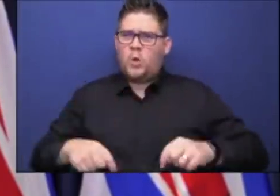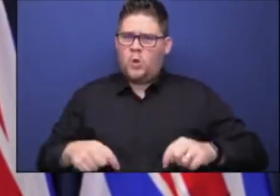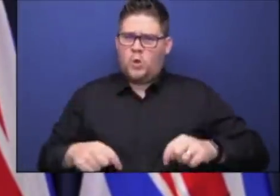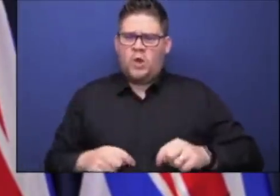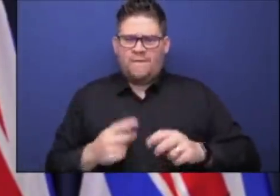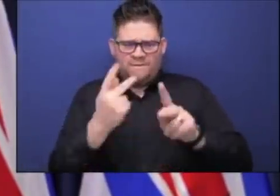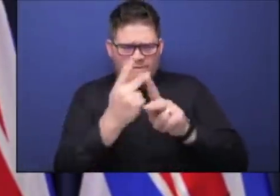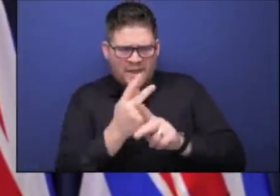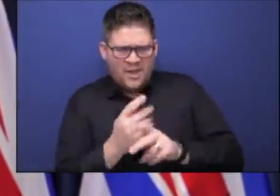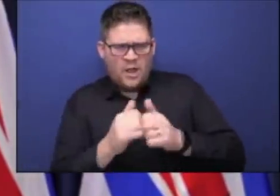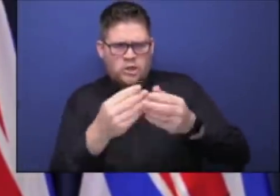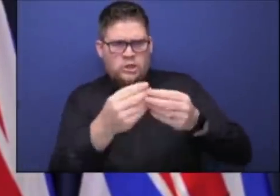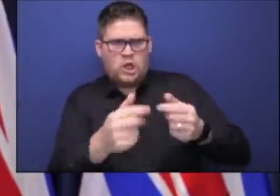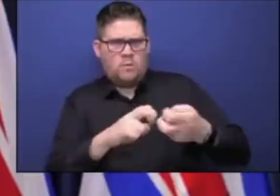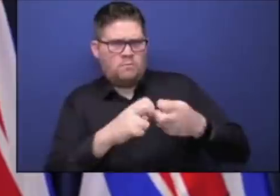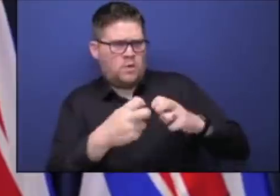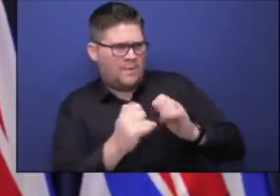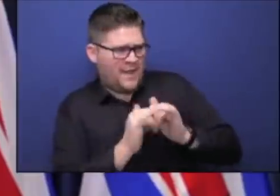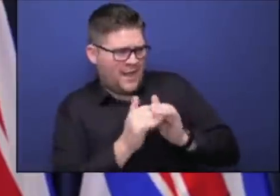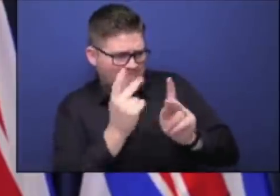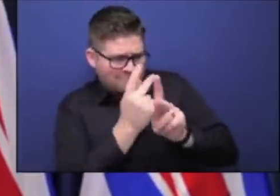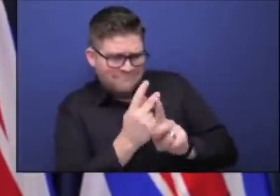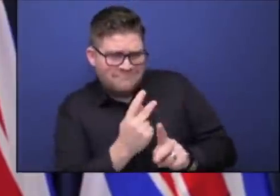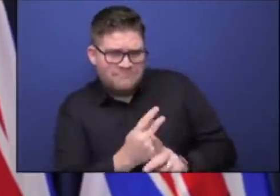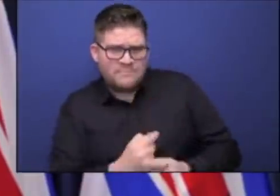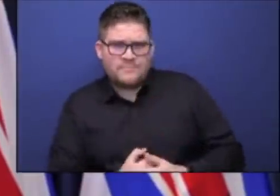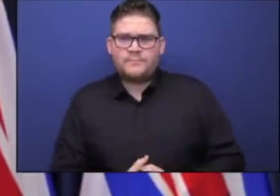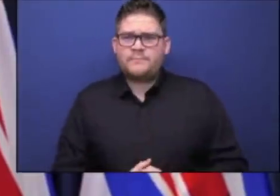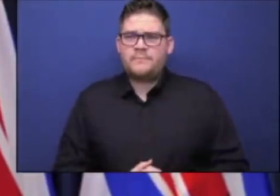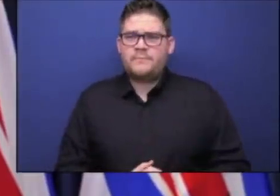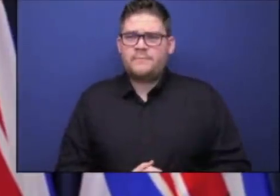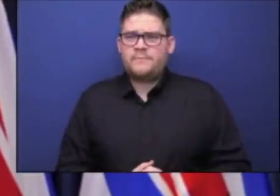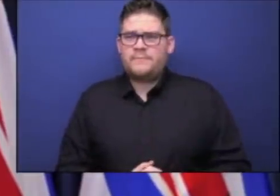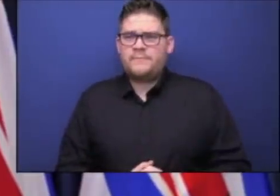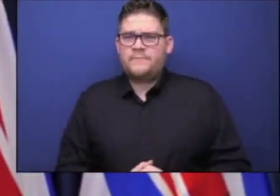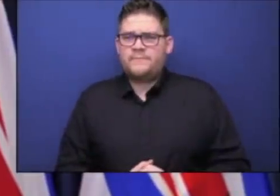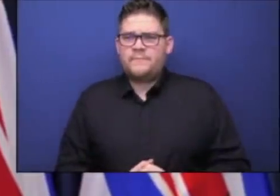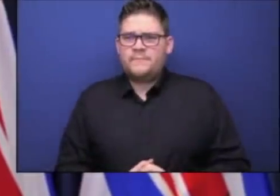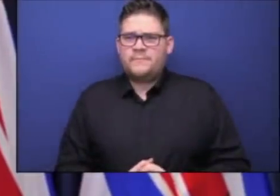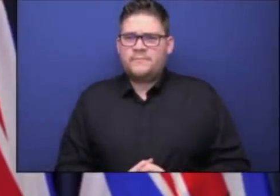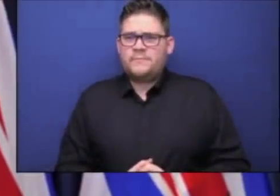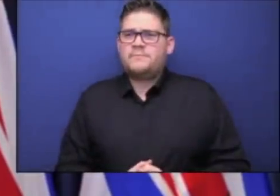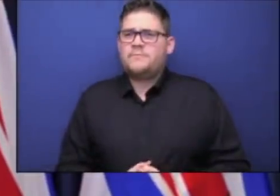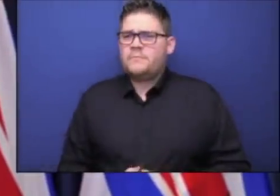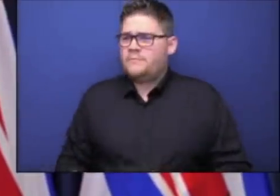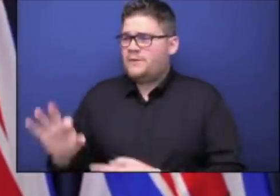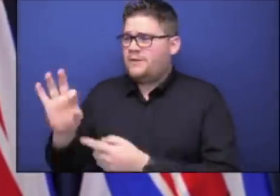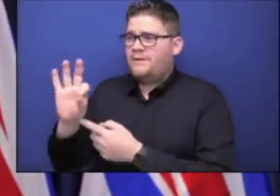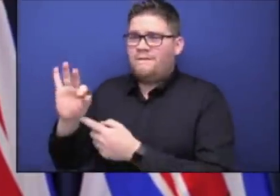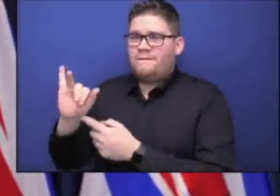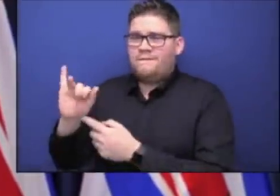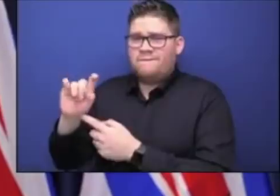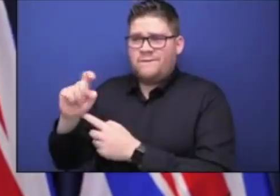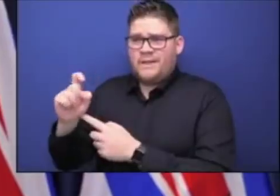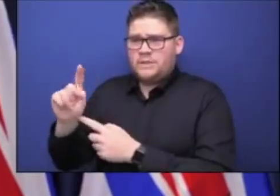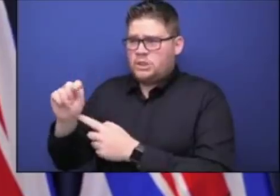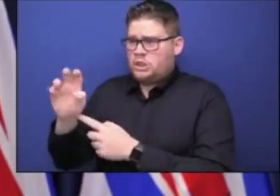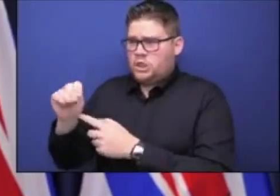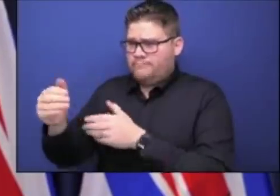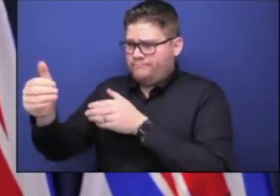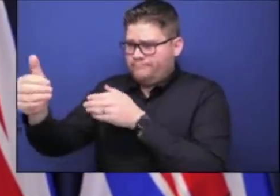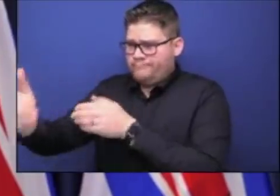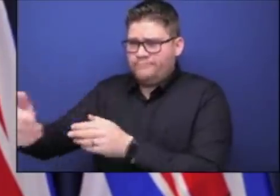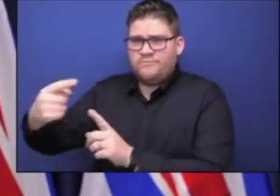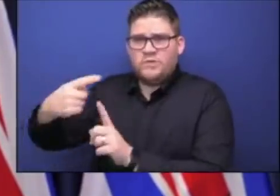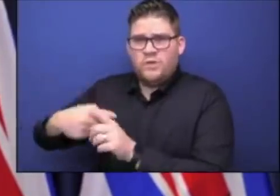fixed term lease loophole. Folks will remember that until we became government, you could be given a one-year lease and either face